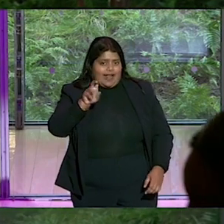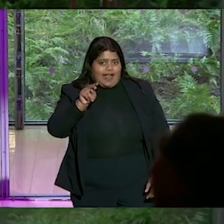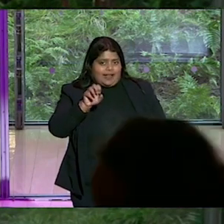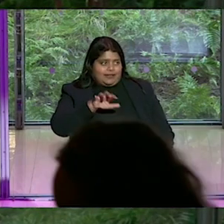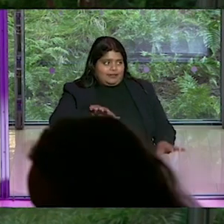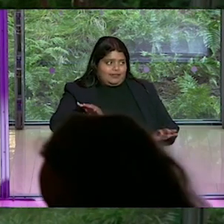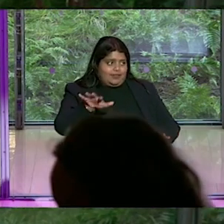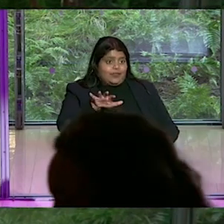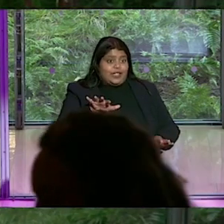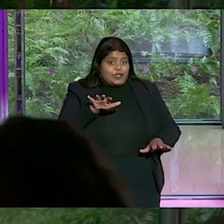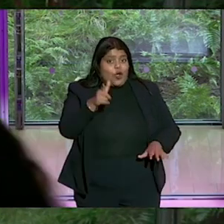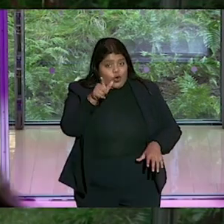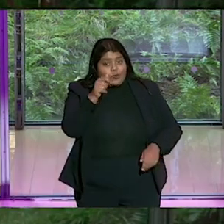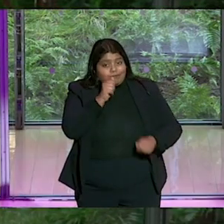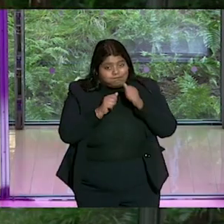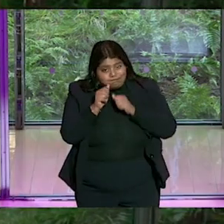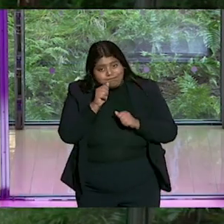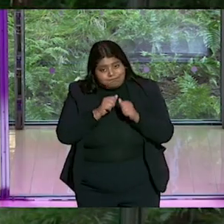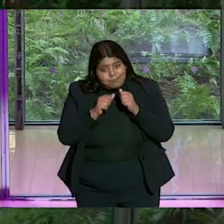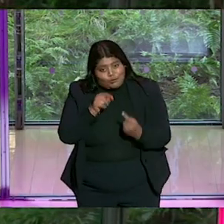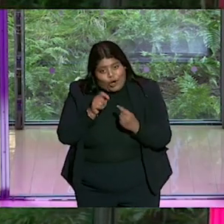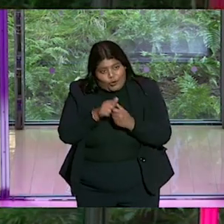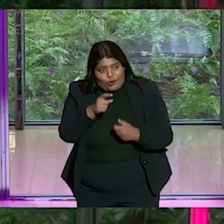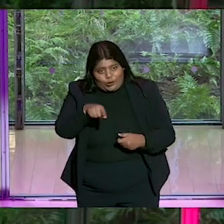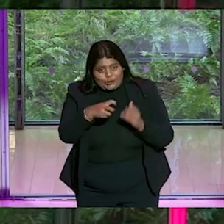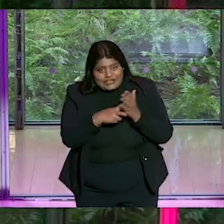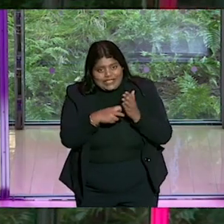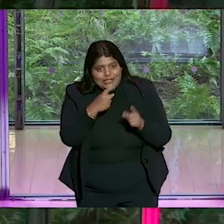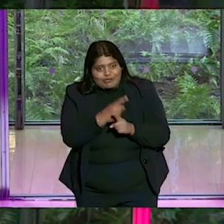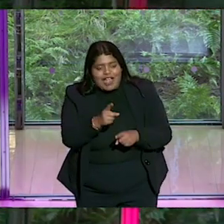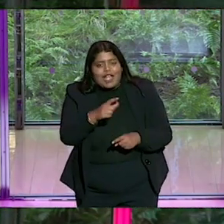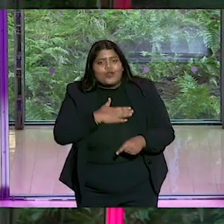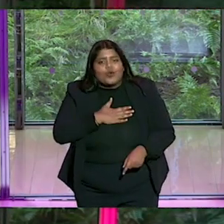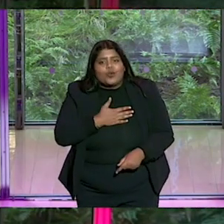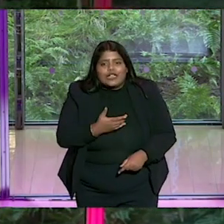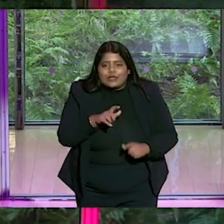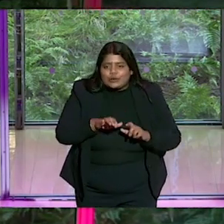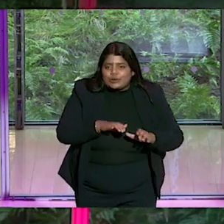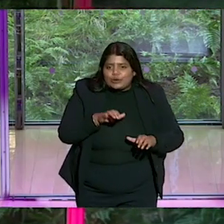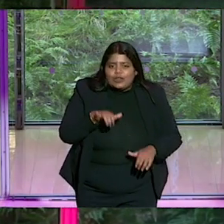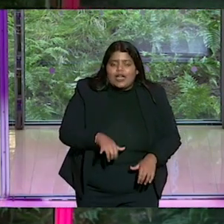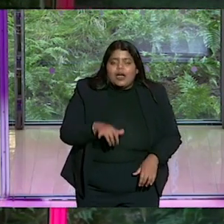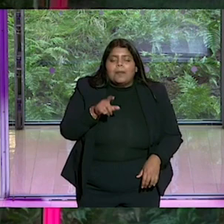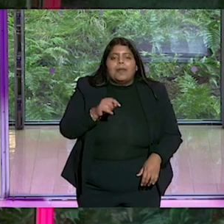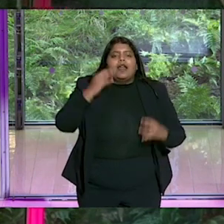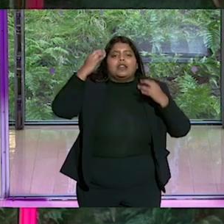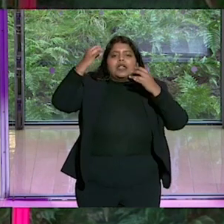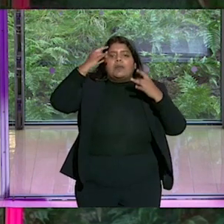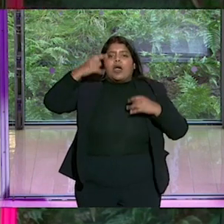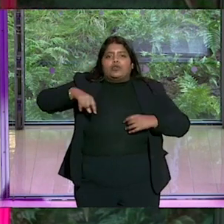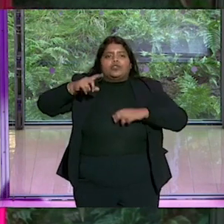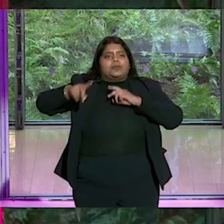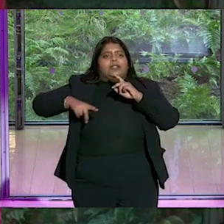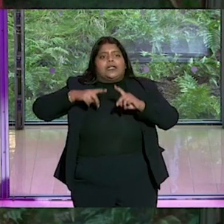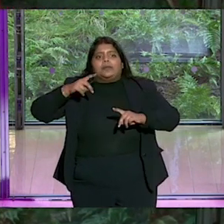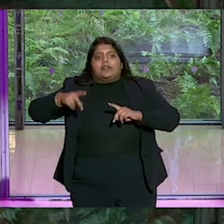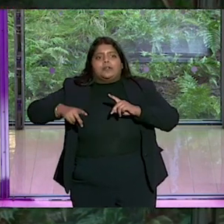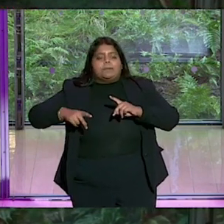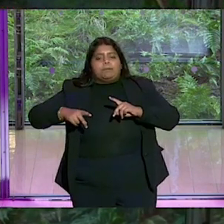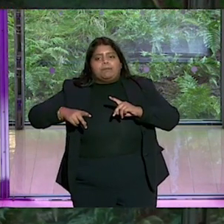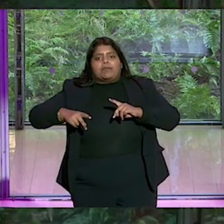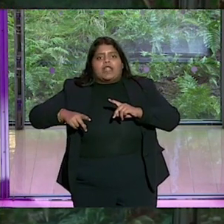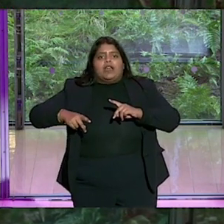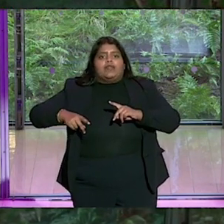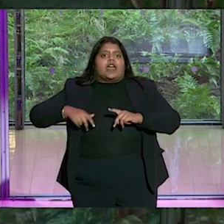with a lot to get those tickets, right? And you are willing to do that. But think about those people who are less bought into